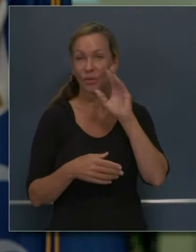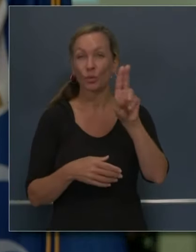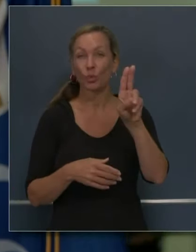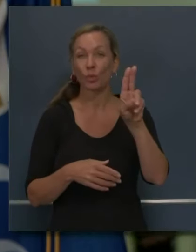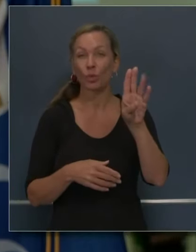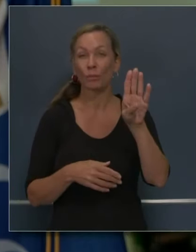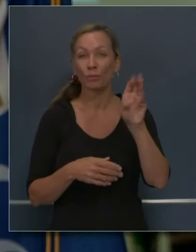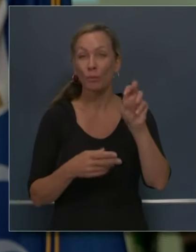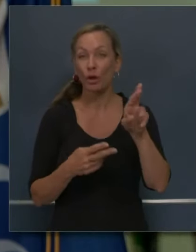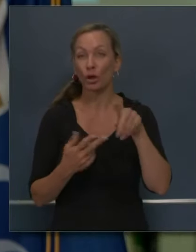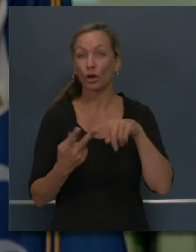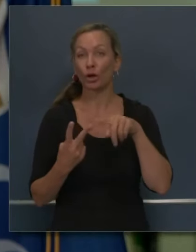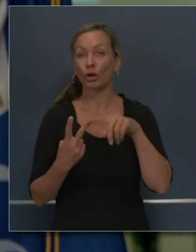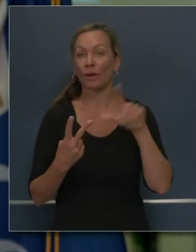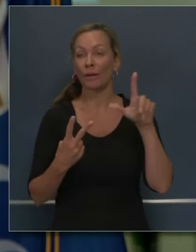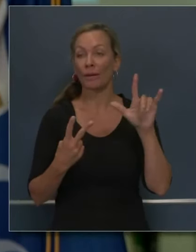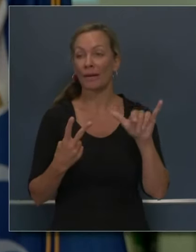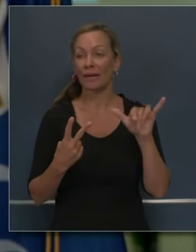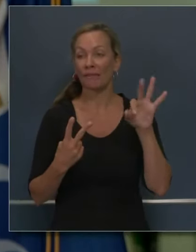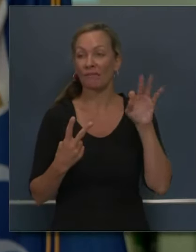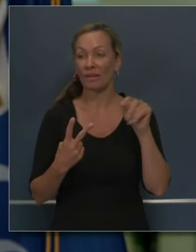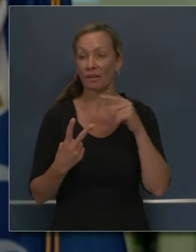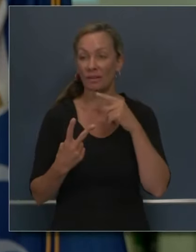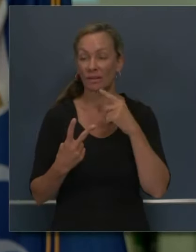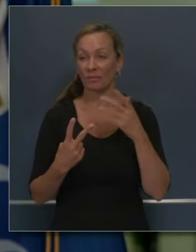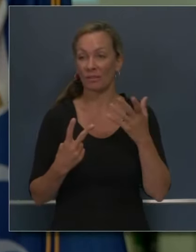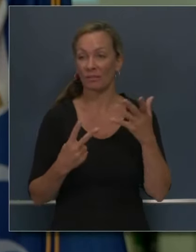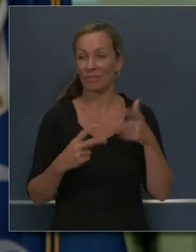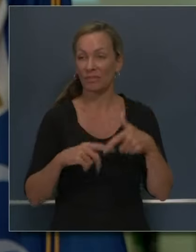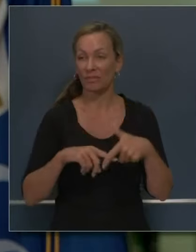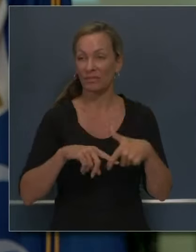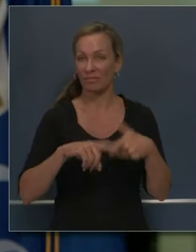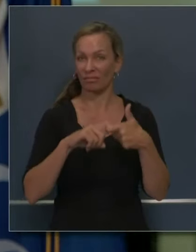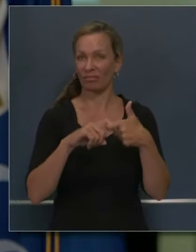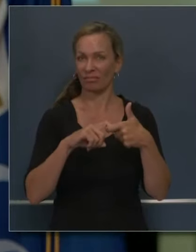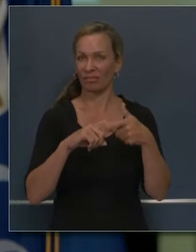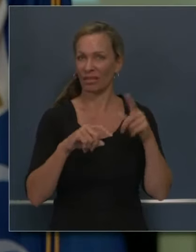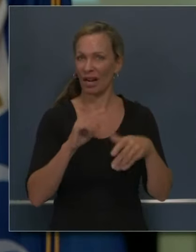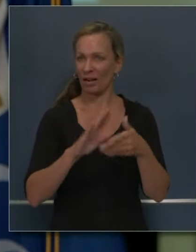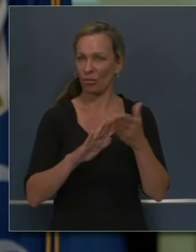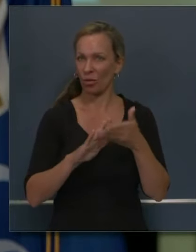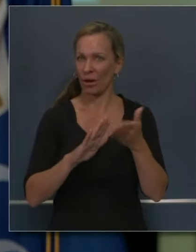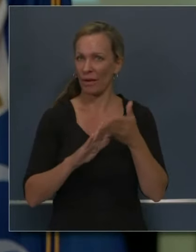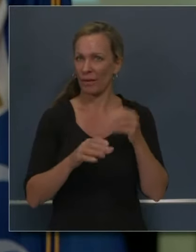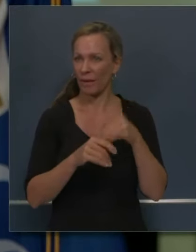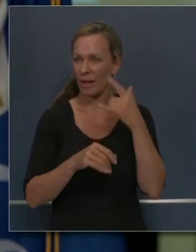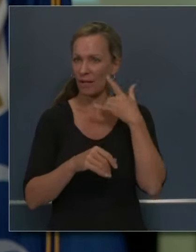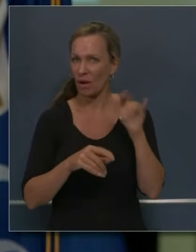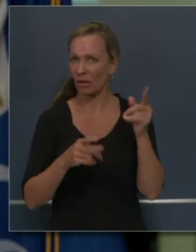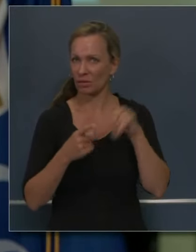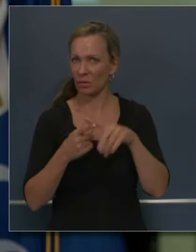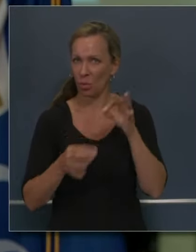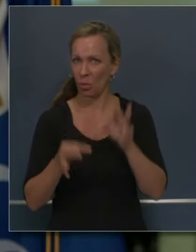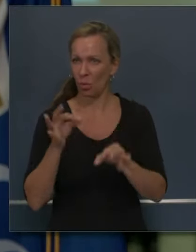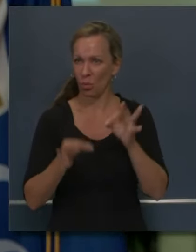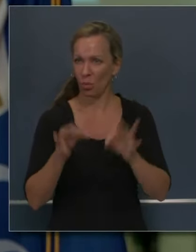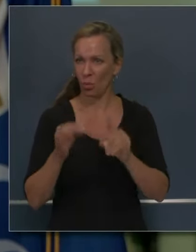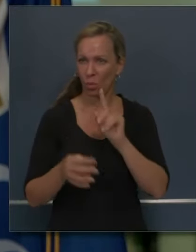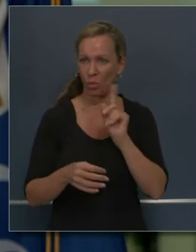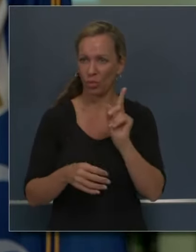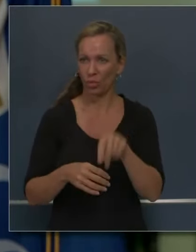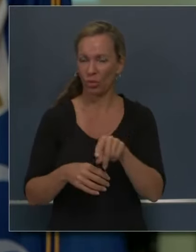in California because of a court order that would have caused them to reclassify their drivers. At the time, the mayors of San Diego and San